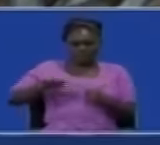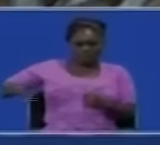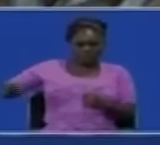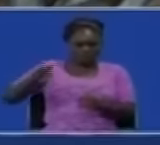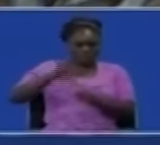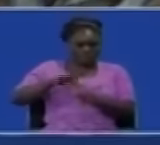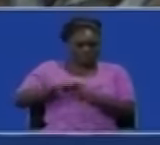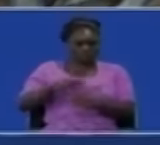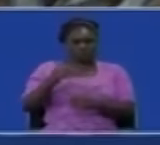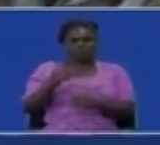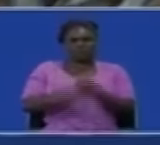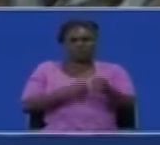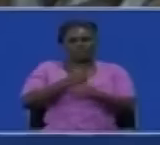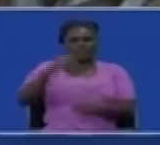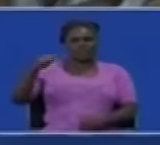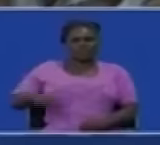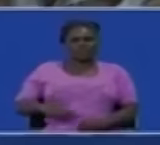election this year?